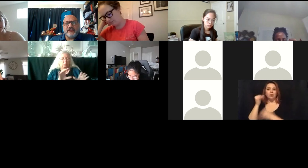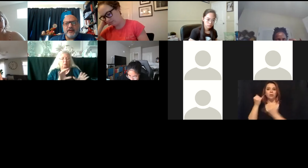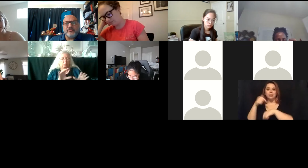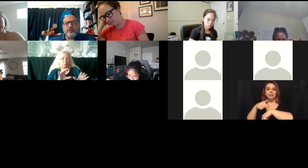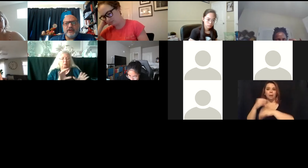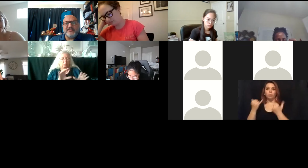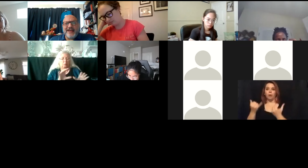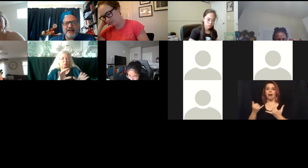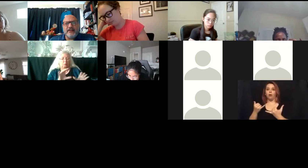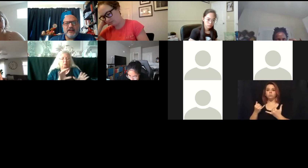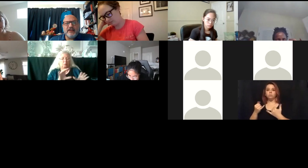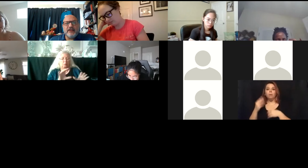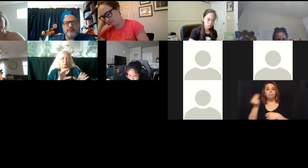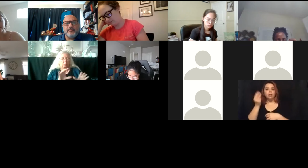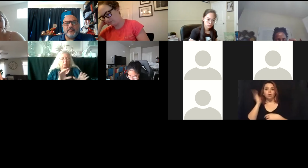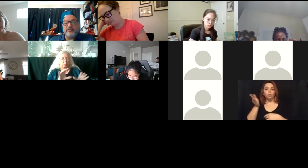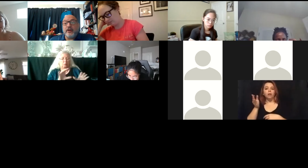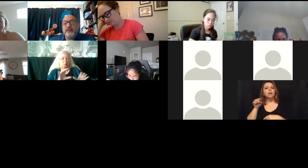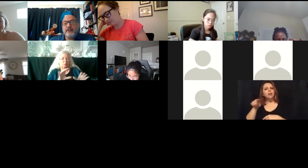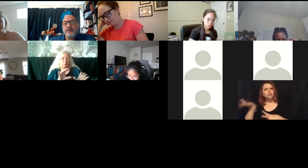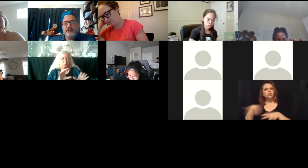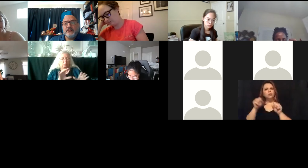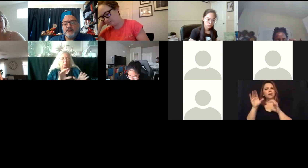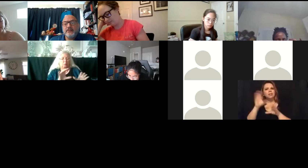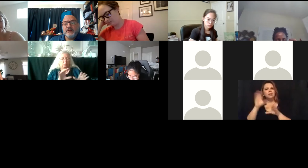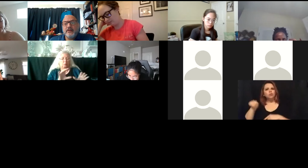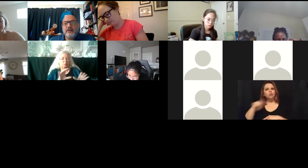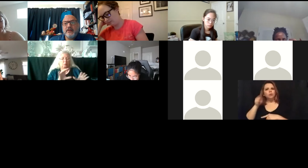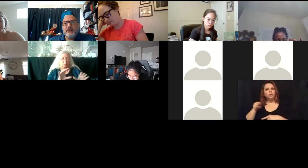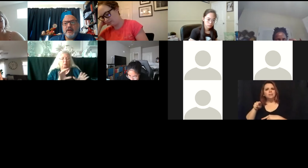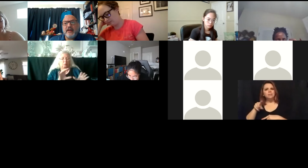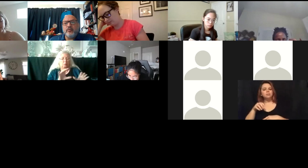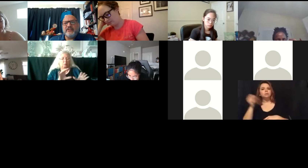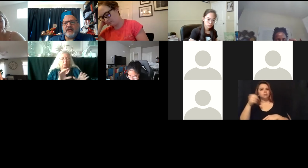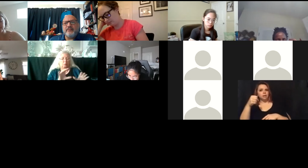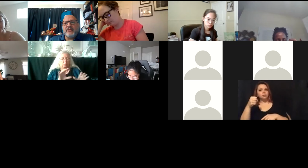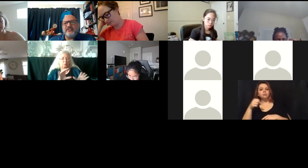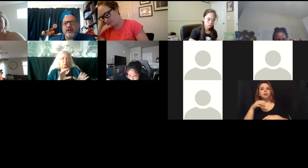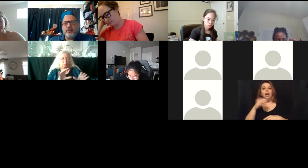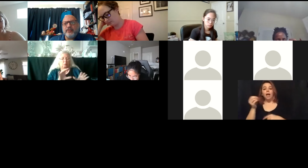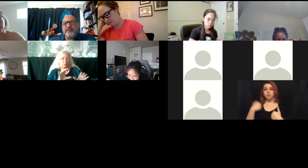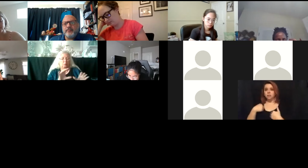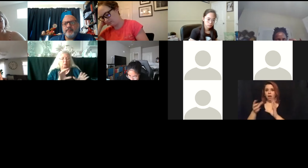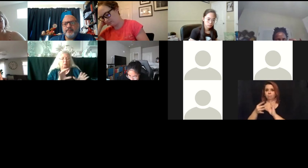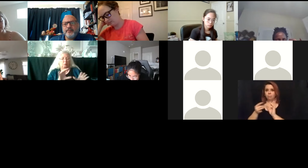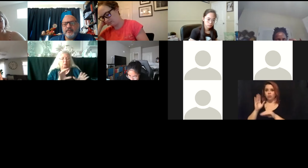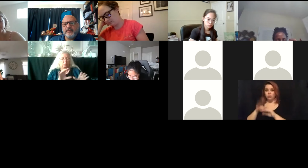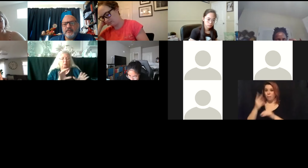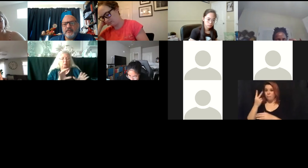did you take the chemistry quiz and the, I'm sorry? I did take the chemistry quiz. And did I mention that on both of